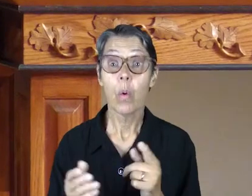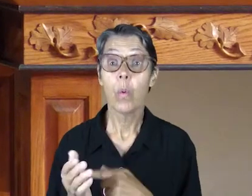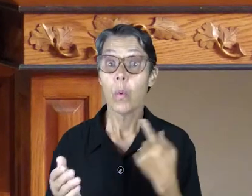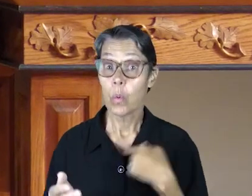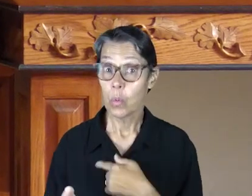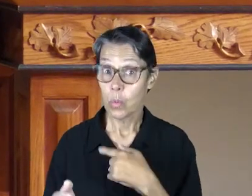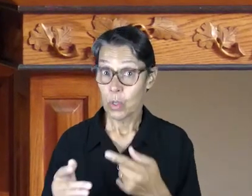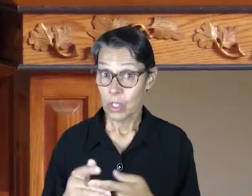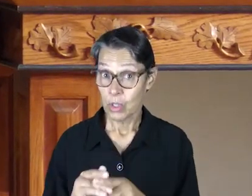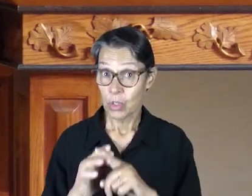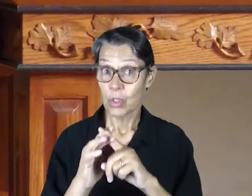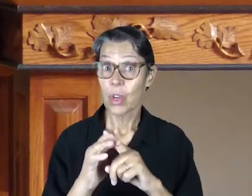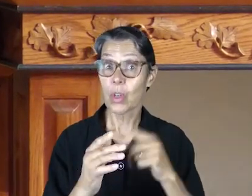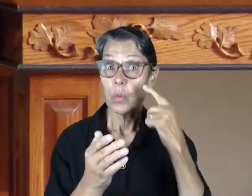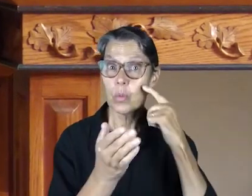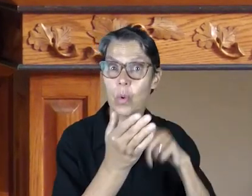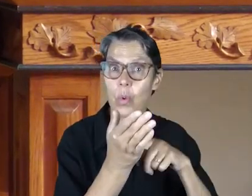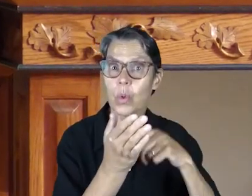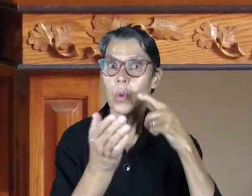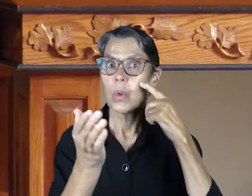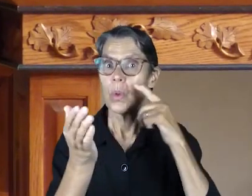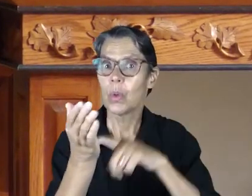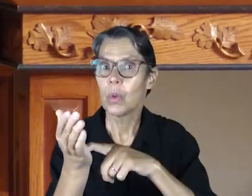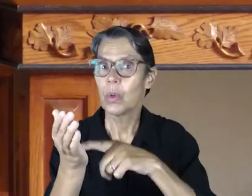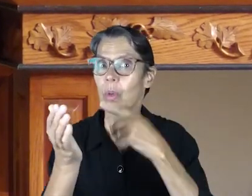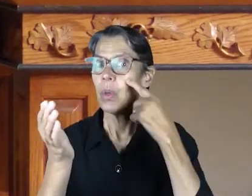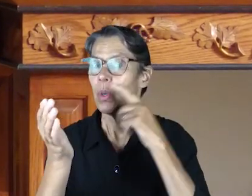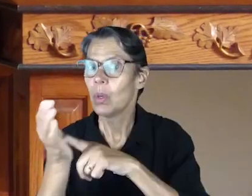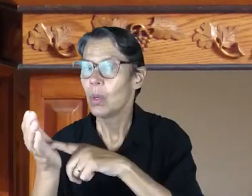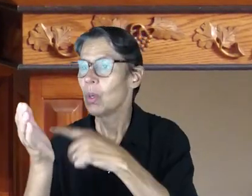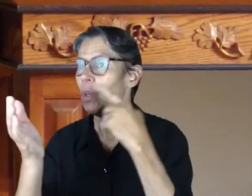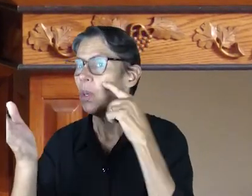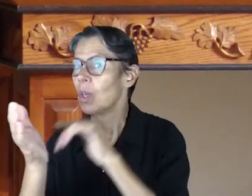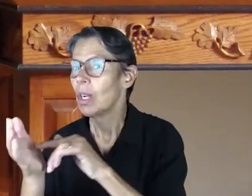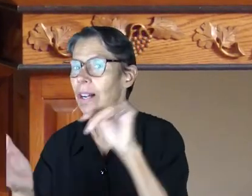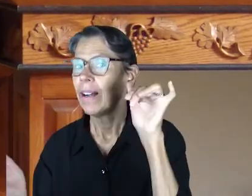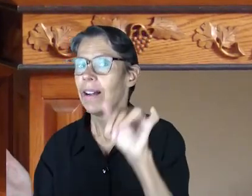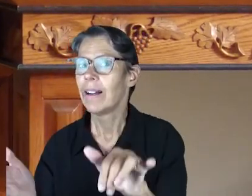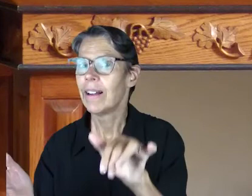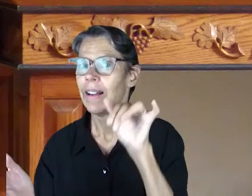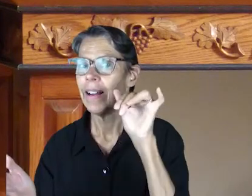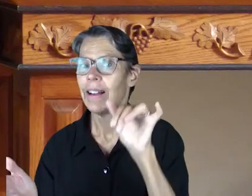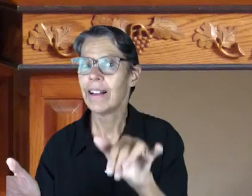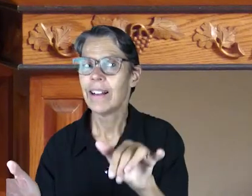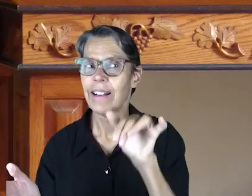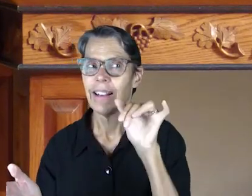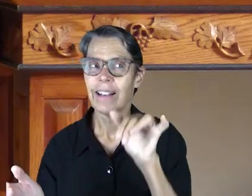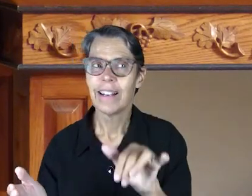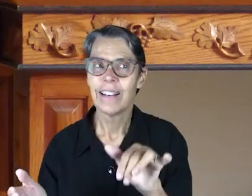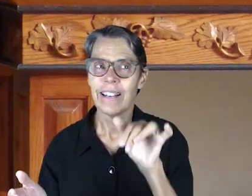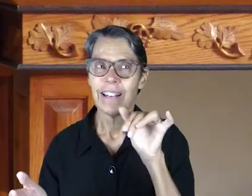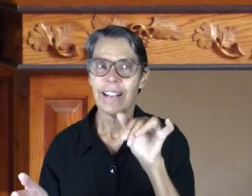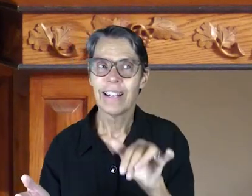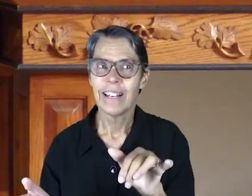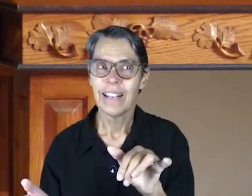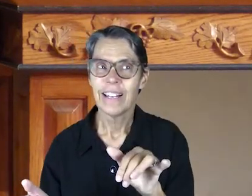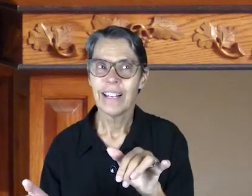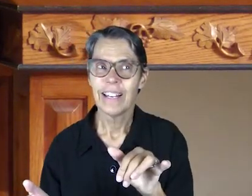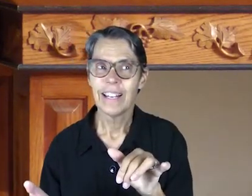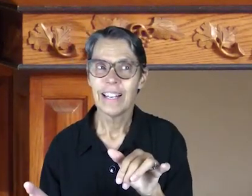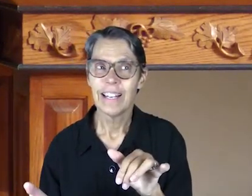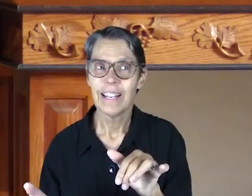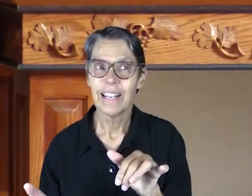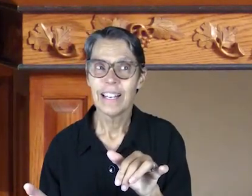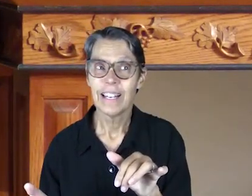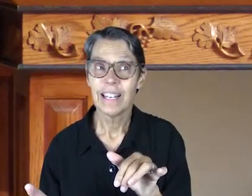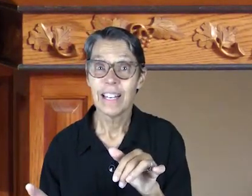start opening our hearts and our minds and our spirits by bringing to